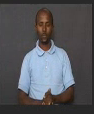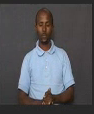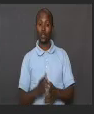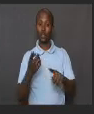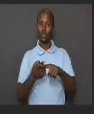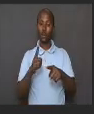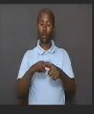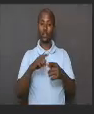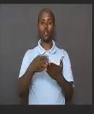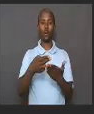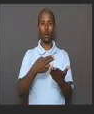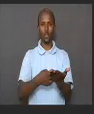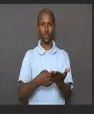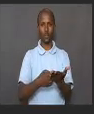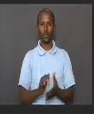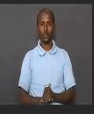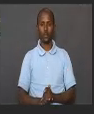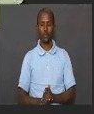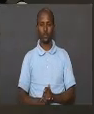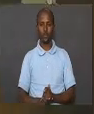Let's get back to our lesson.